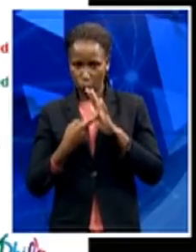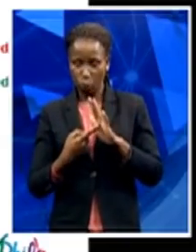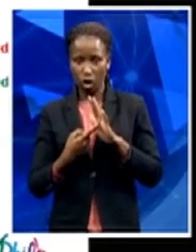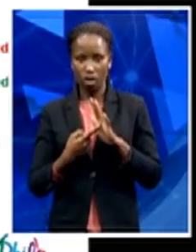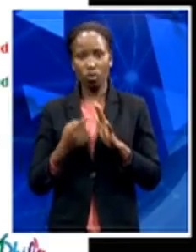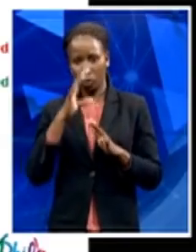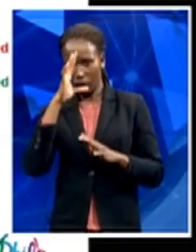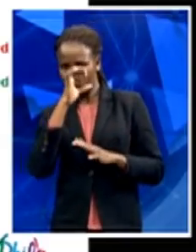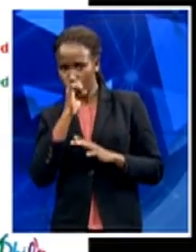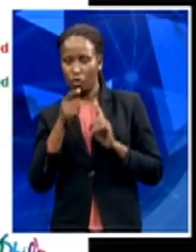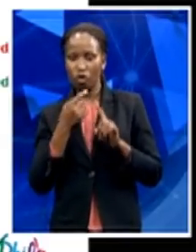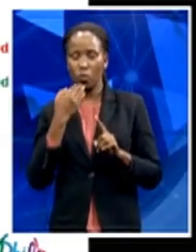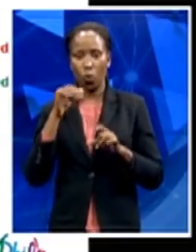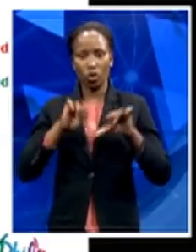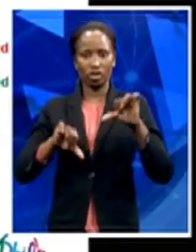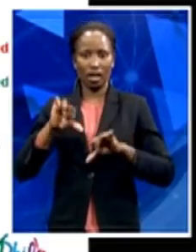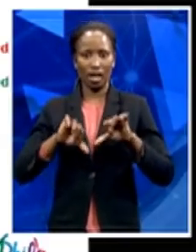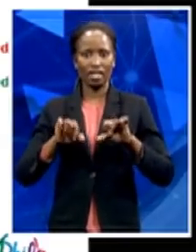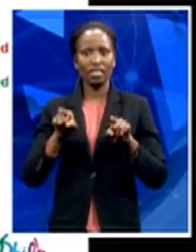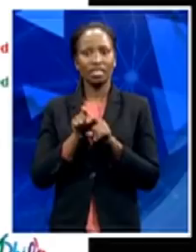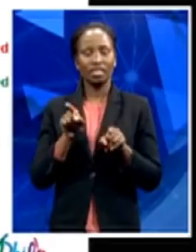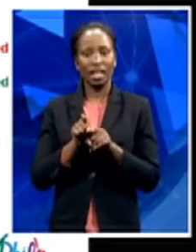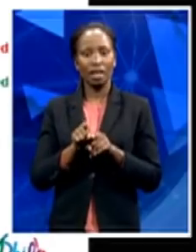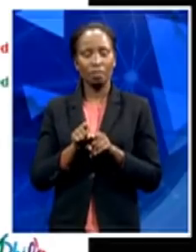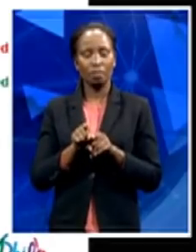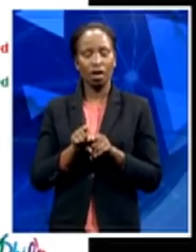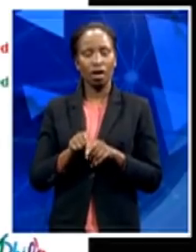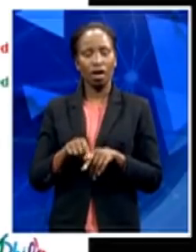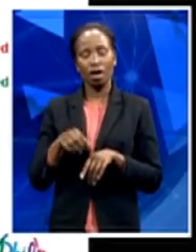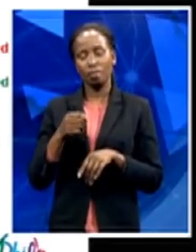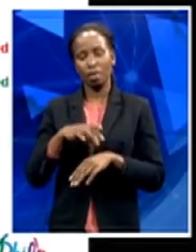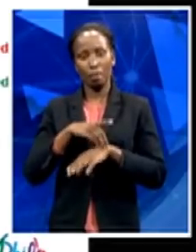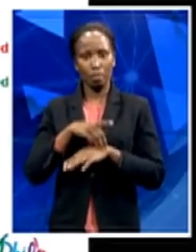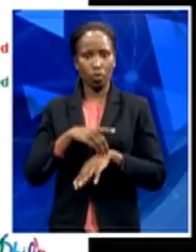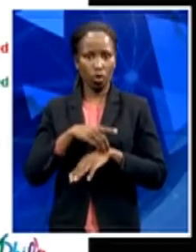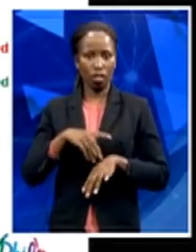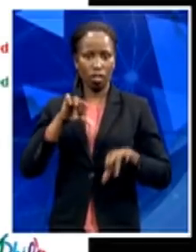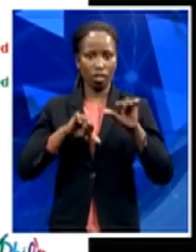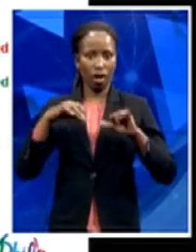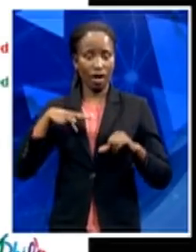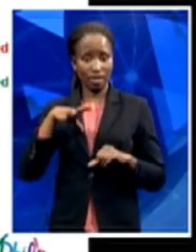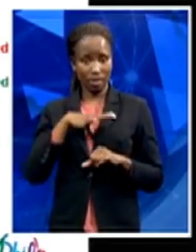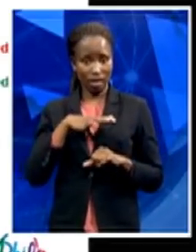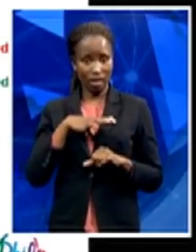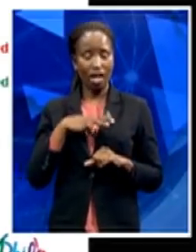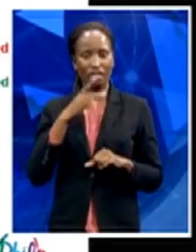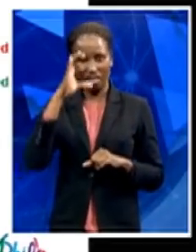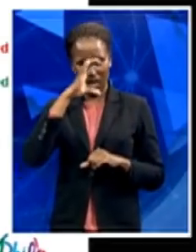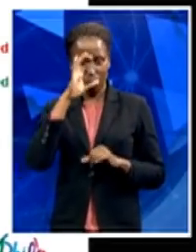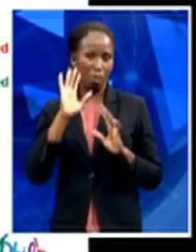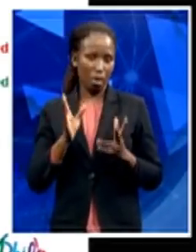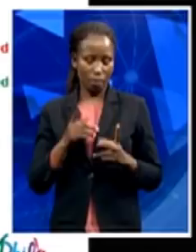Research Council of predicted deaths during this period. And then the red line shows the recorded